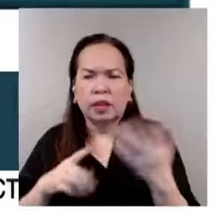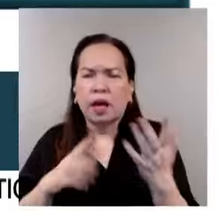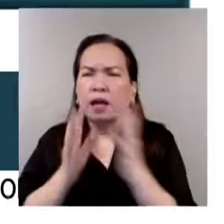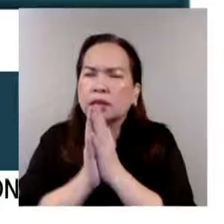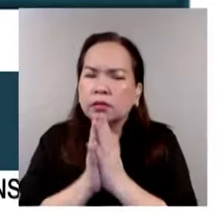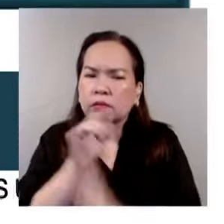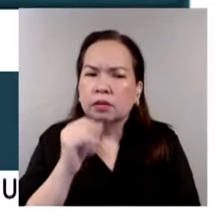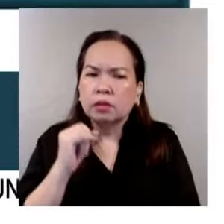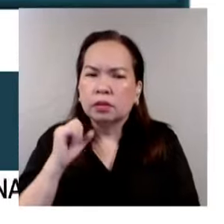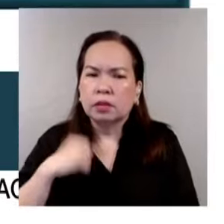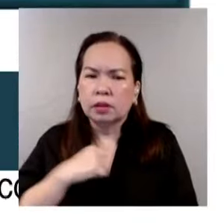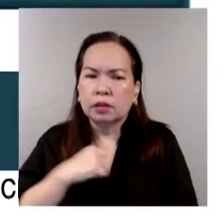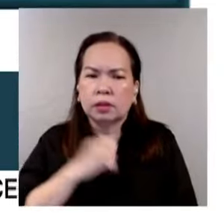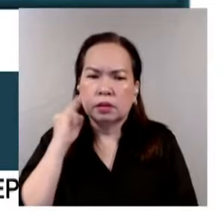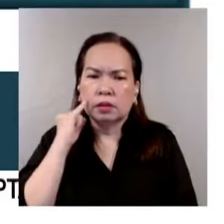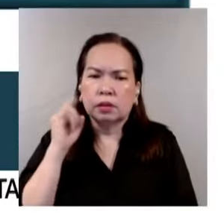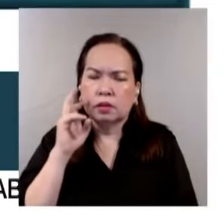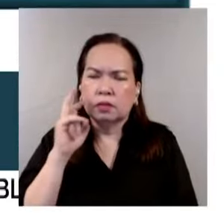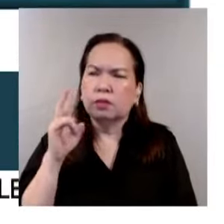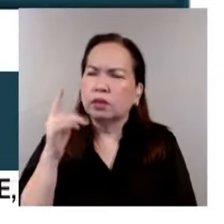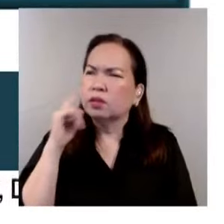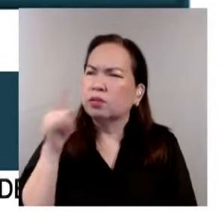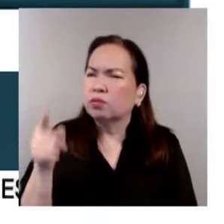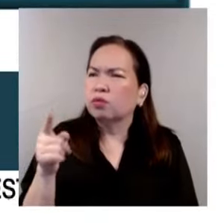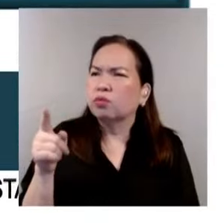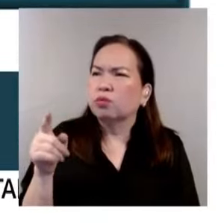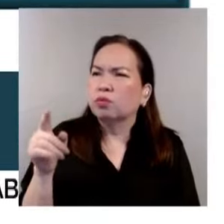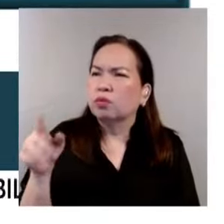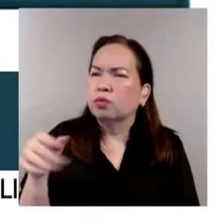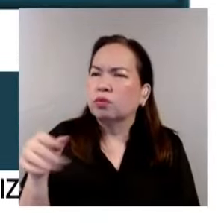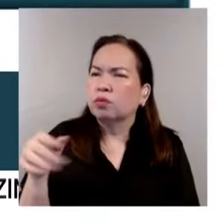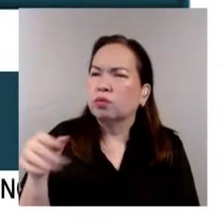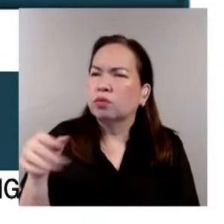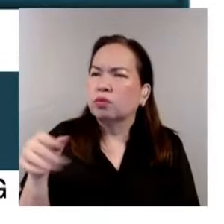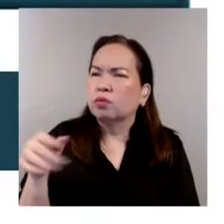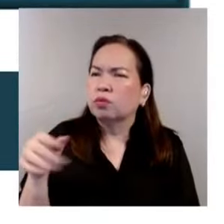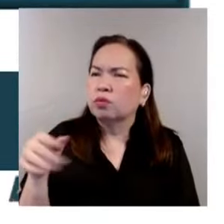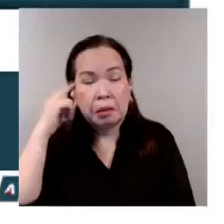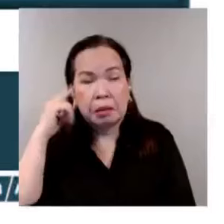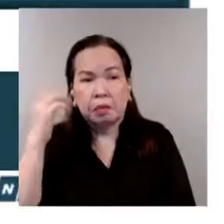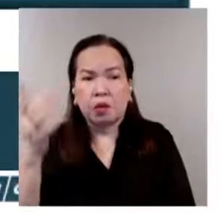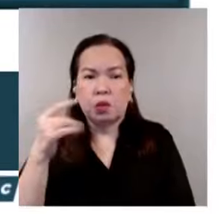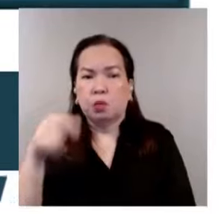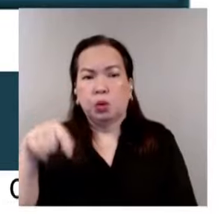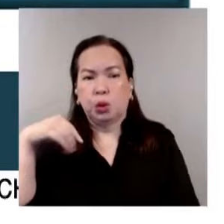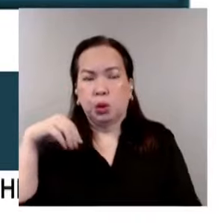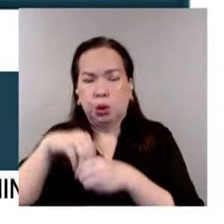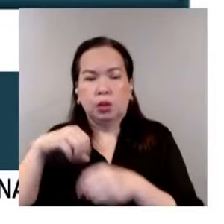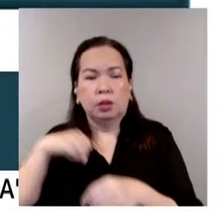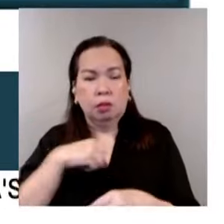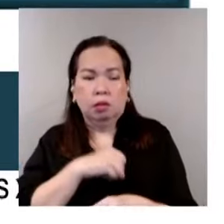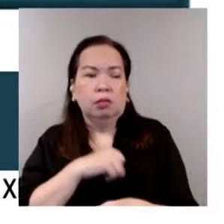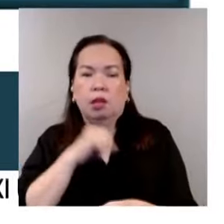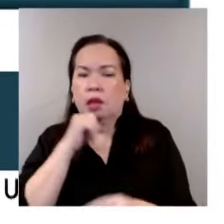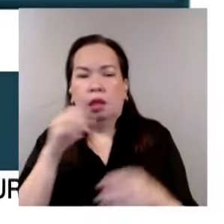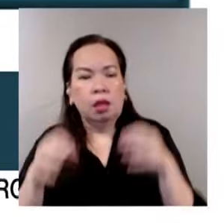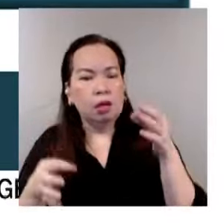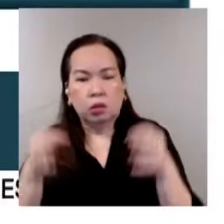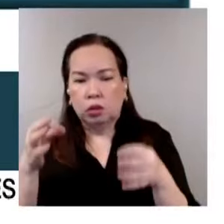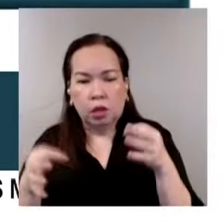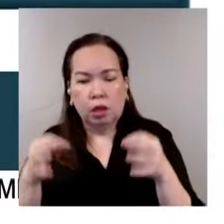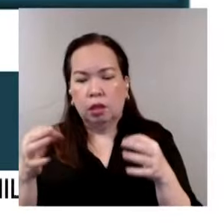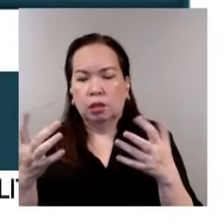Pastor Apollo Quiboloy's apprehensions that he might not get a fair treatment during the hearing, and that he has been prejudged and his